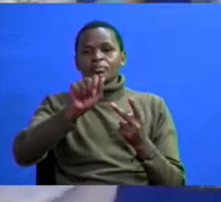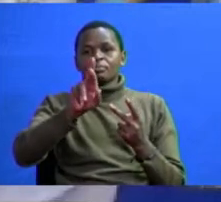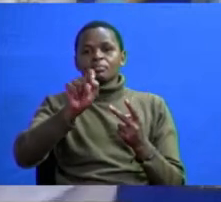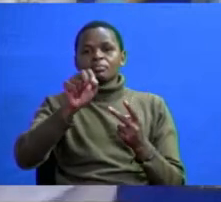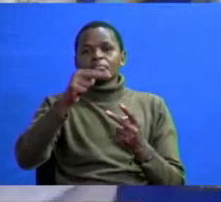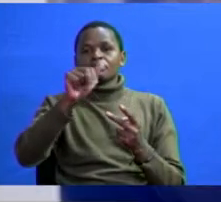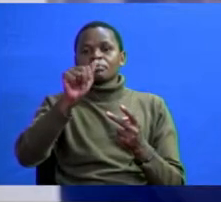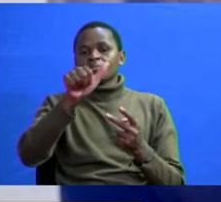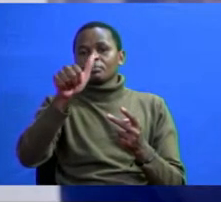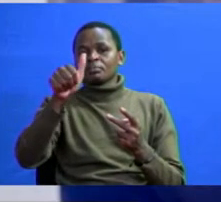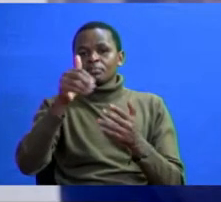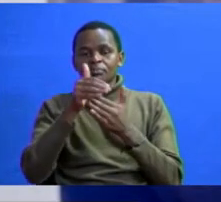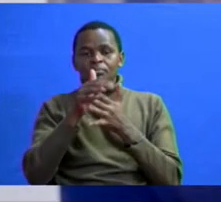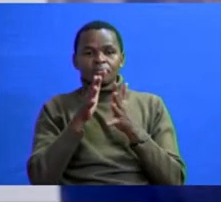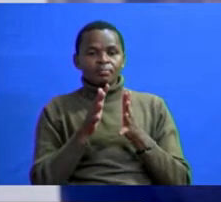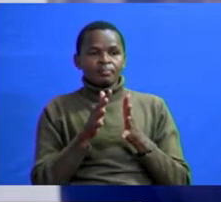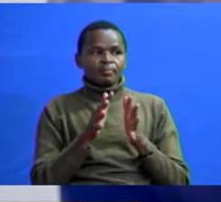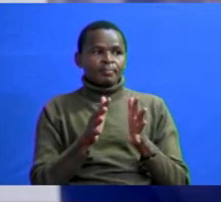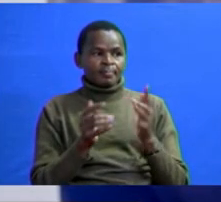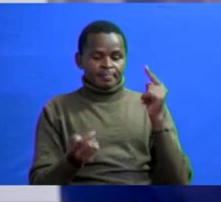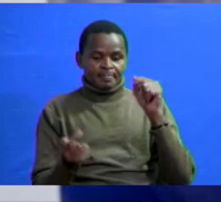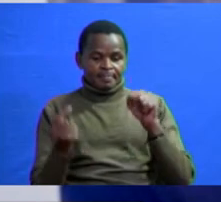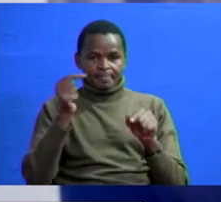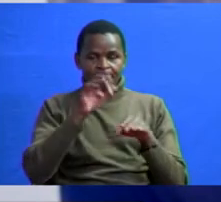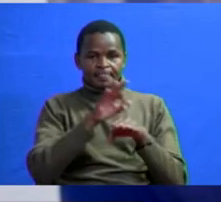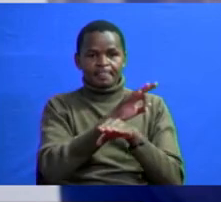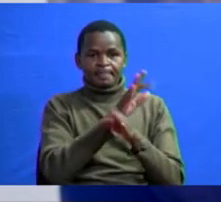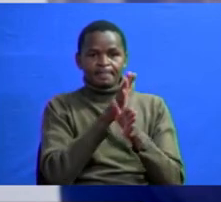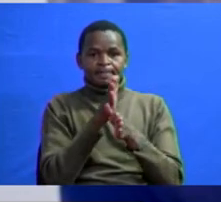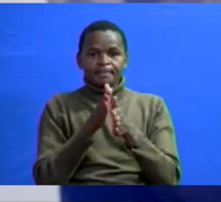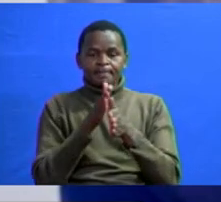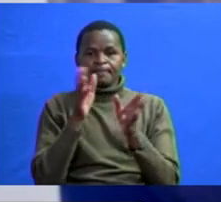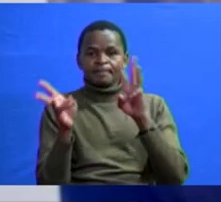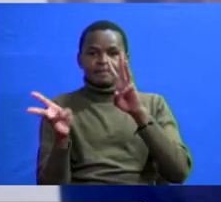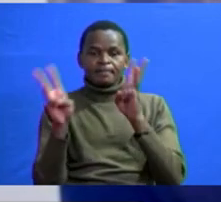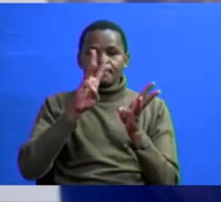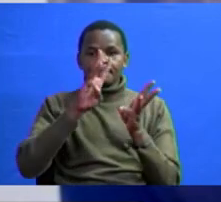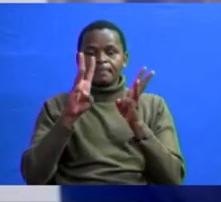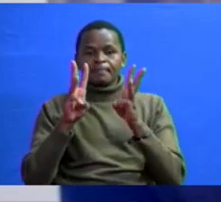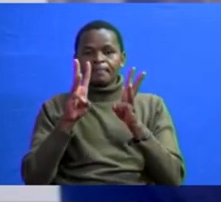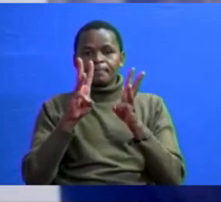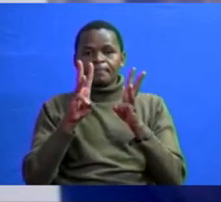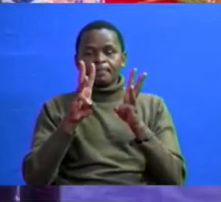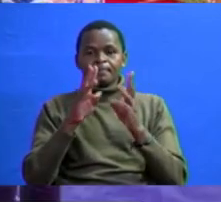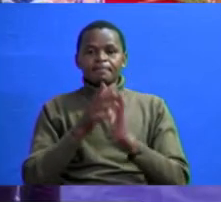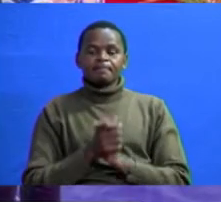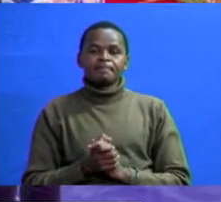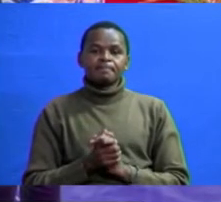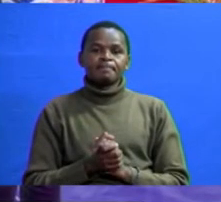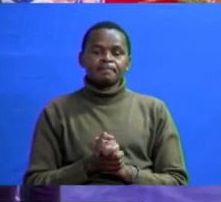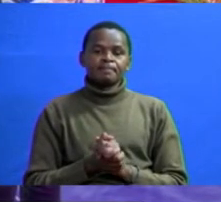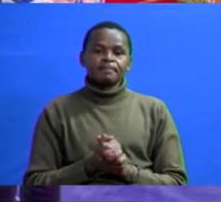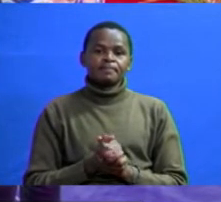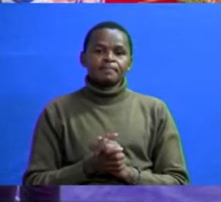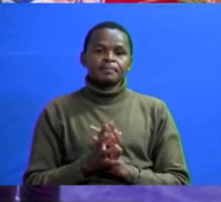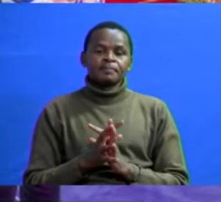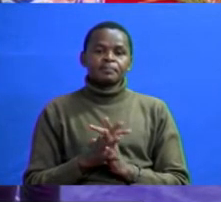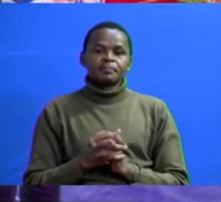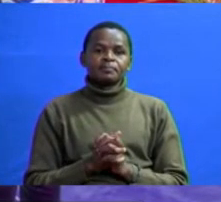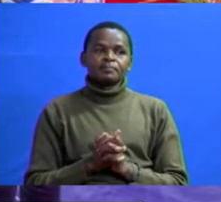among other Azimio leaders who attended an event organized by Wiper Party. Patrick Oduor, KUTV.